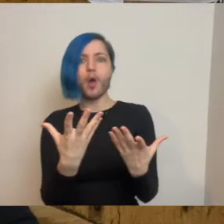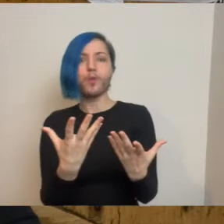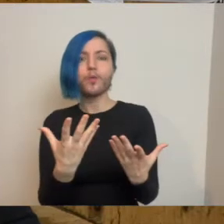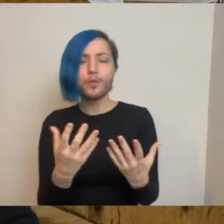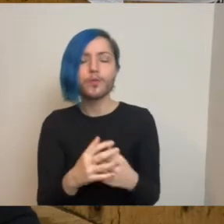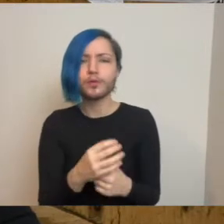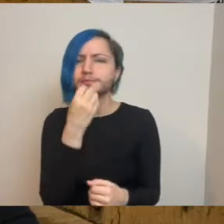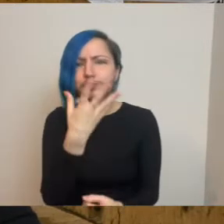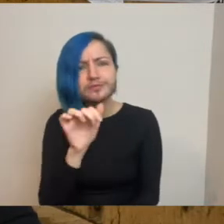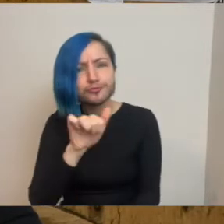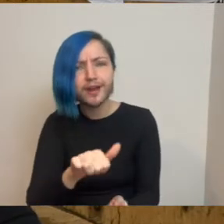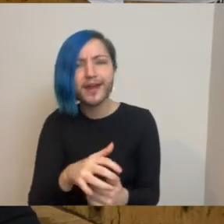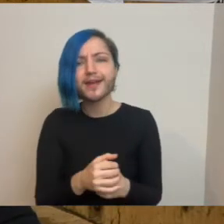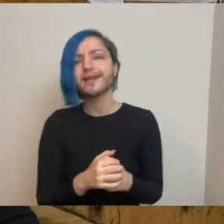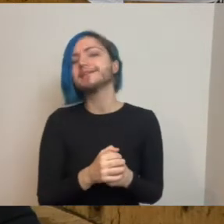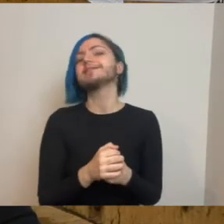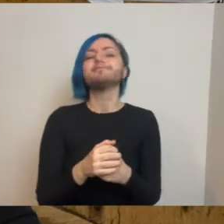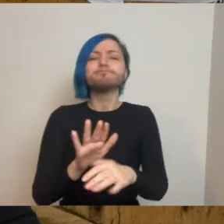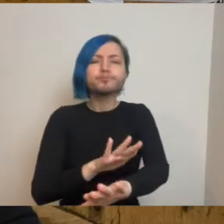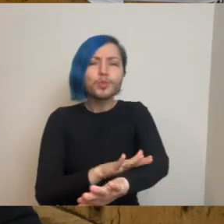The way the green just